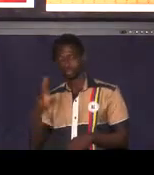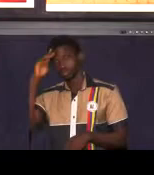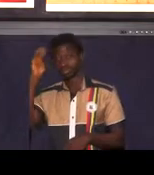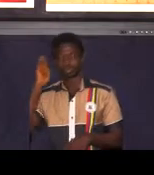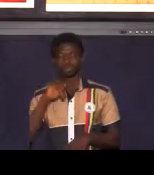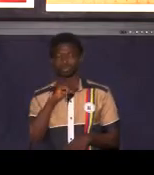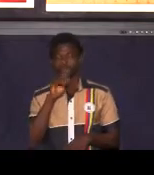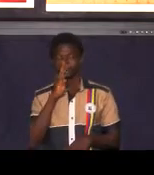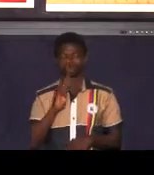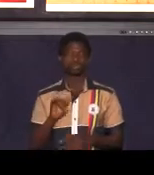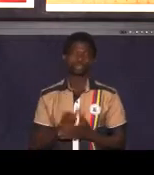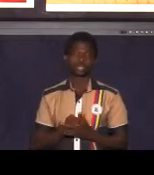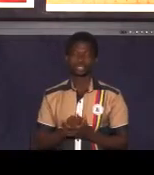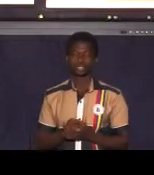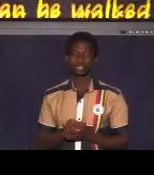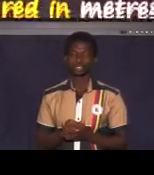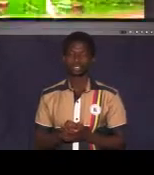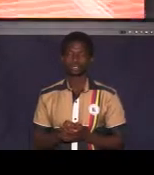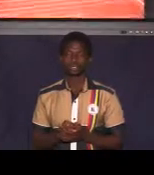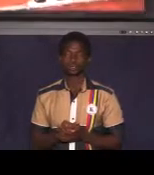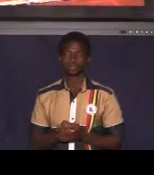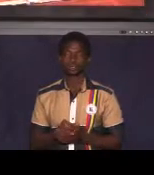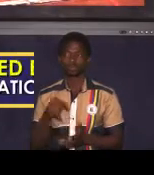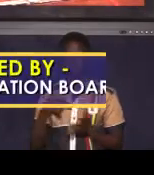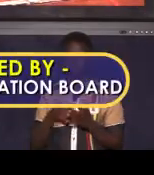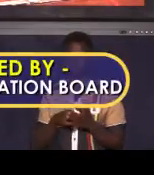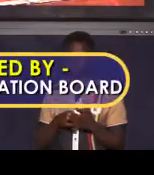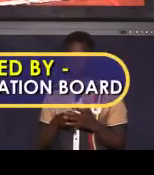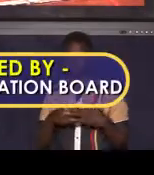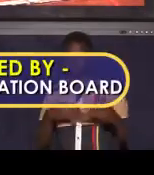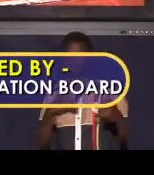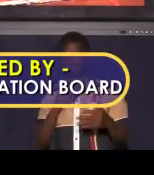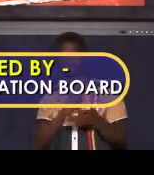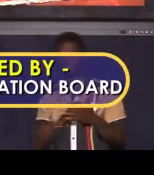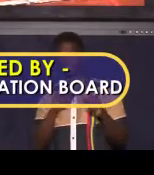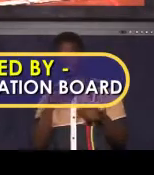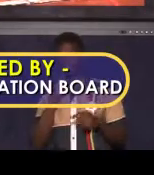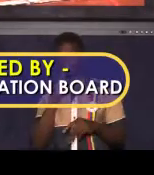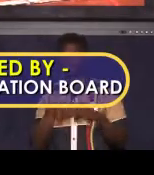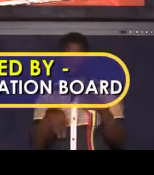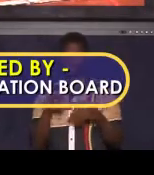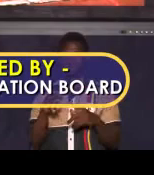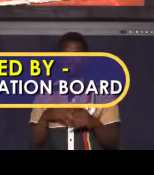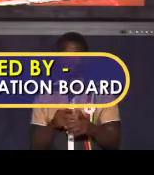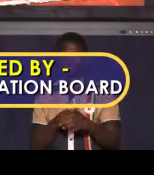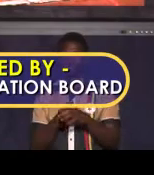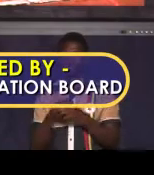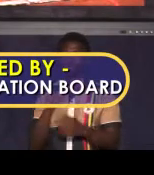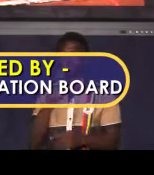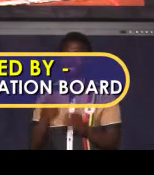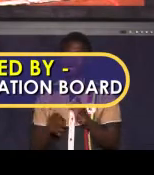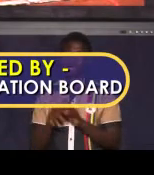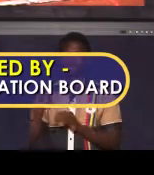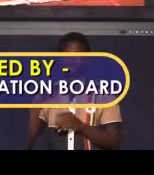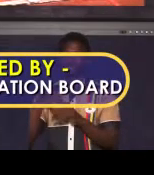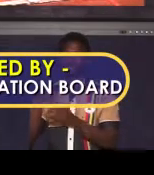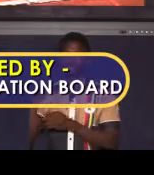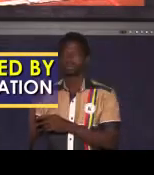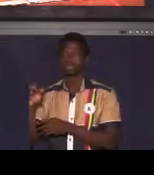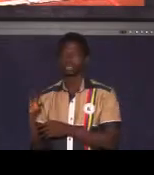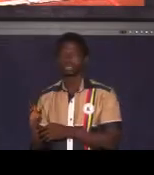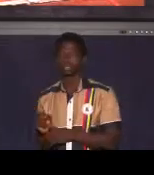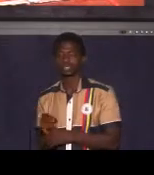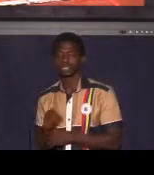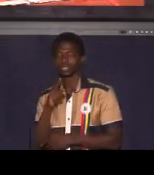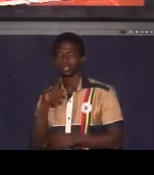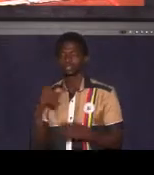The millimeters are very small distances. Distances that can be walked or run are measured in